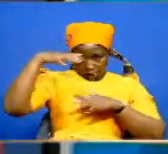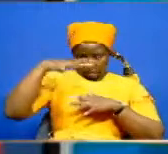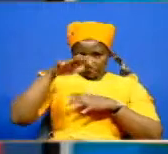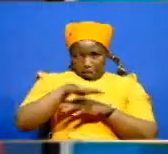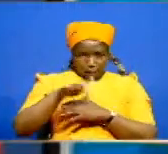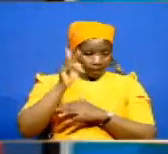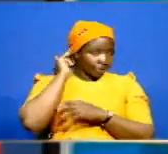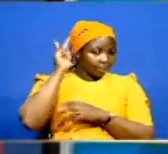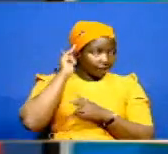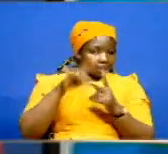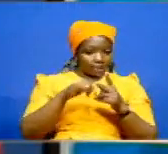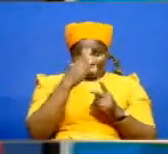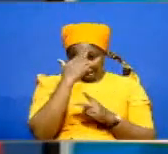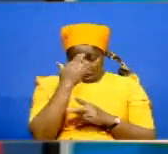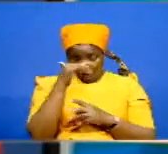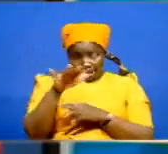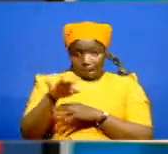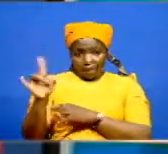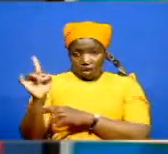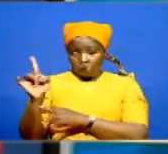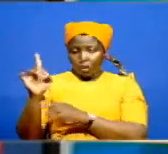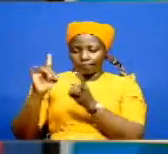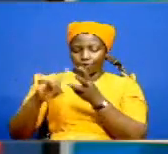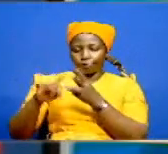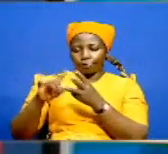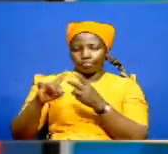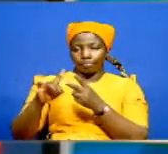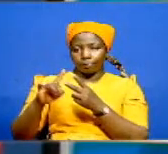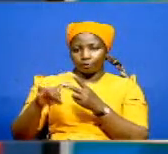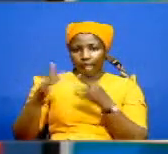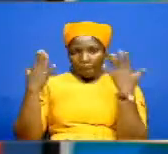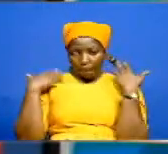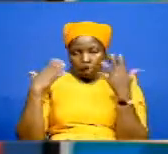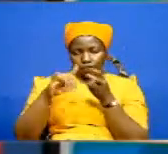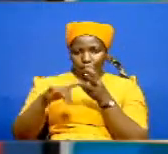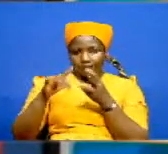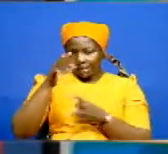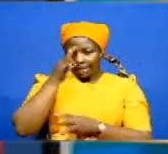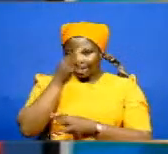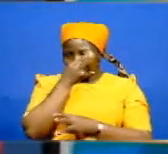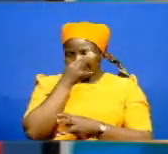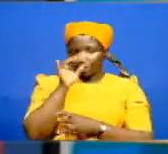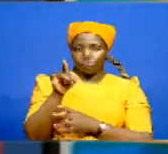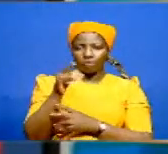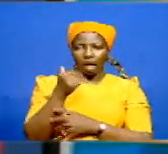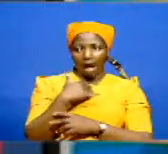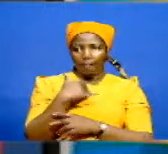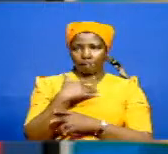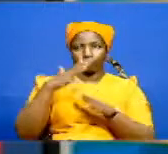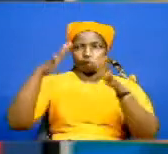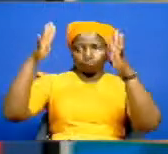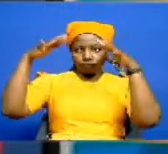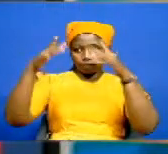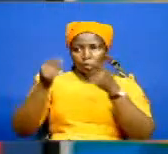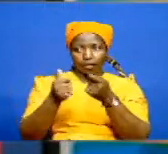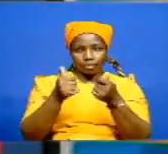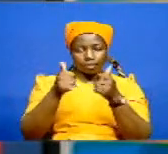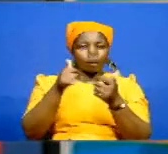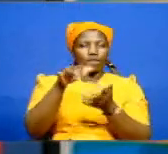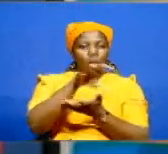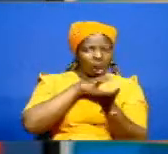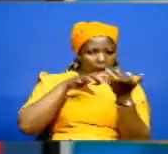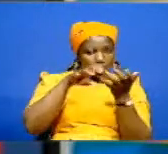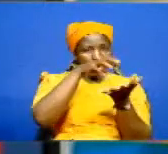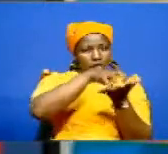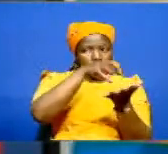and Narok, areas of the capital city, Nairobi. Meru and Nyeri, rather, will be having light rains, partly cloudy conditions accompanied